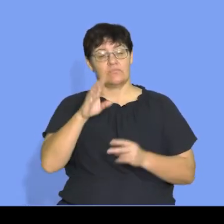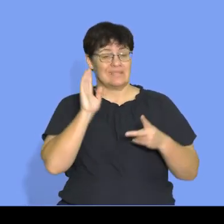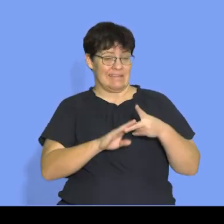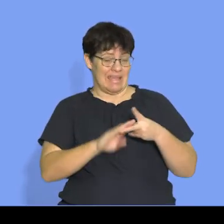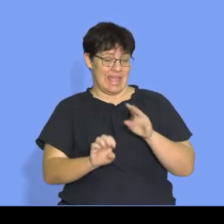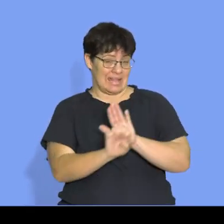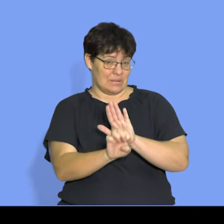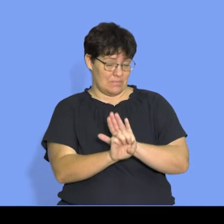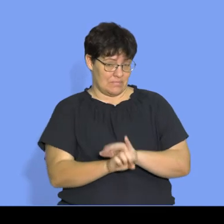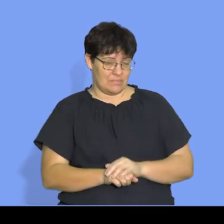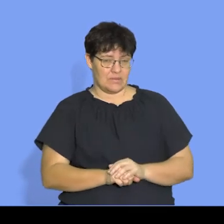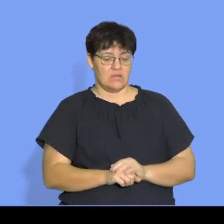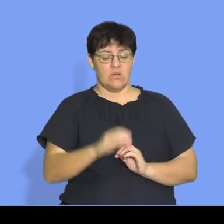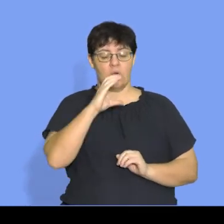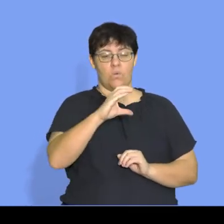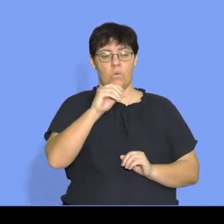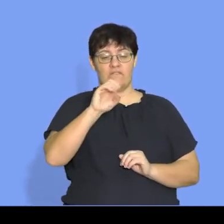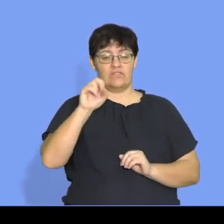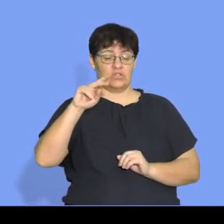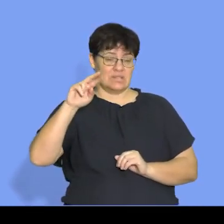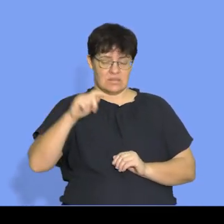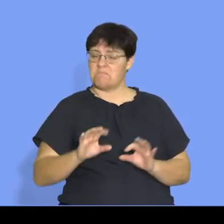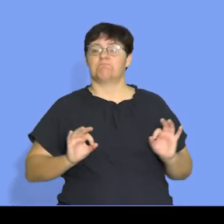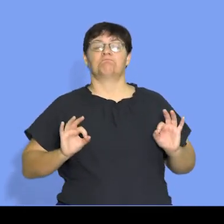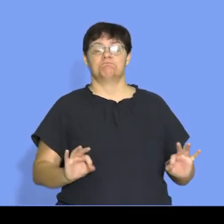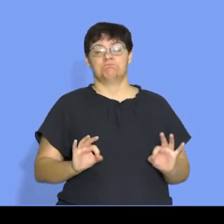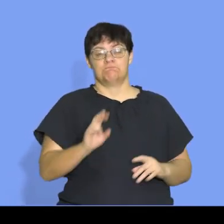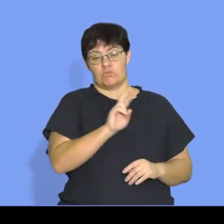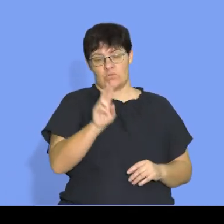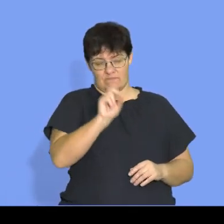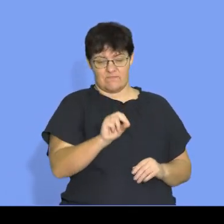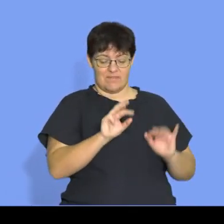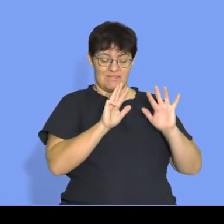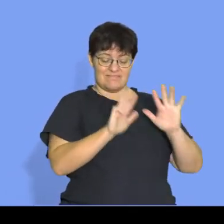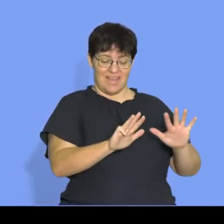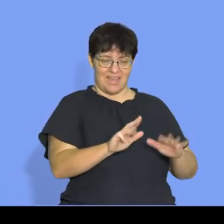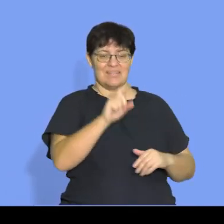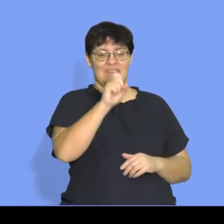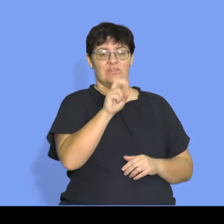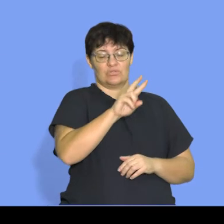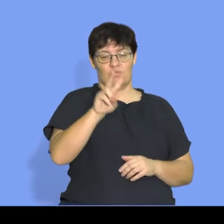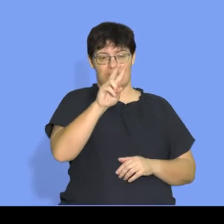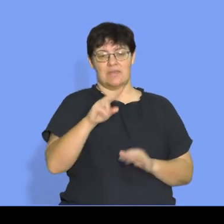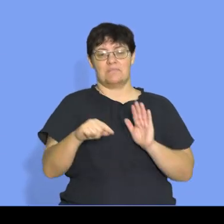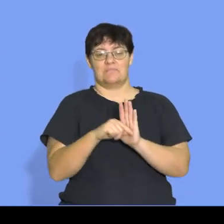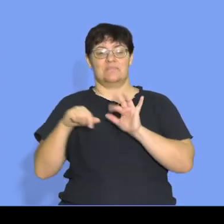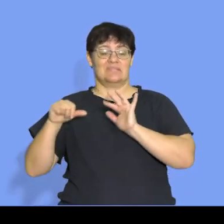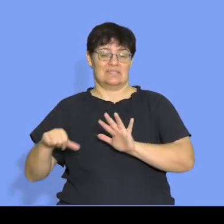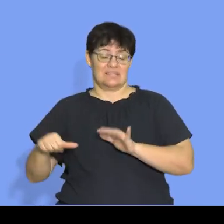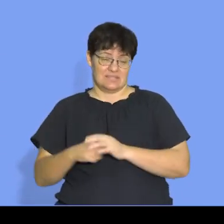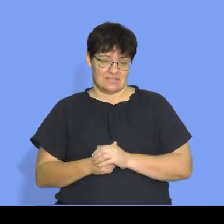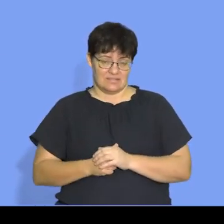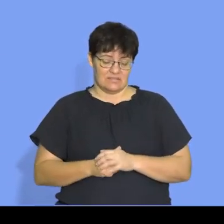example, the coefficient is also a perfect square. It becomes 9x squared minus 16. The factors